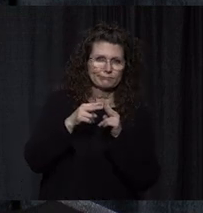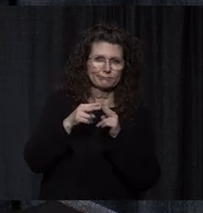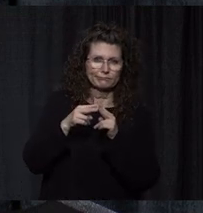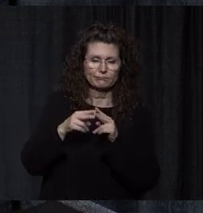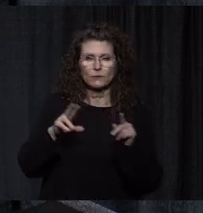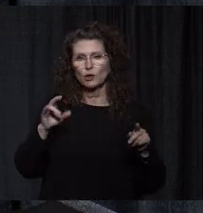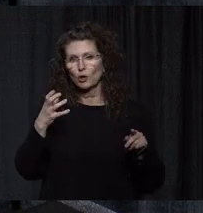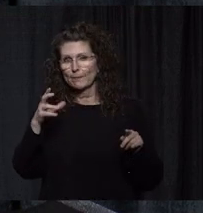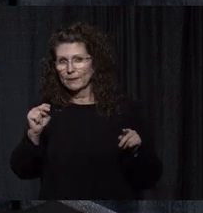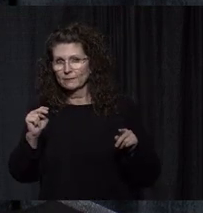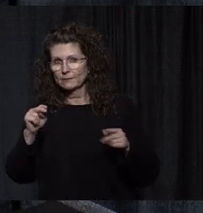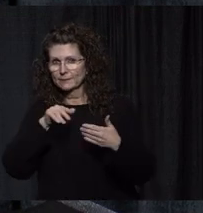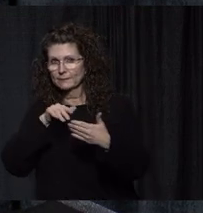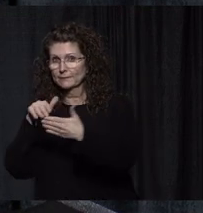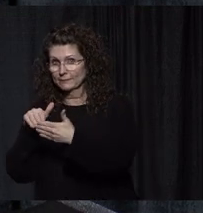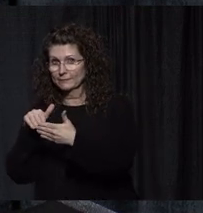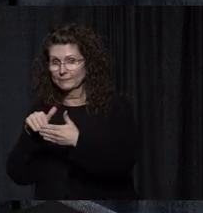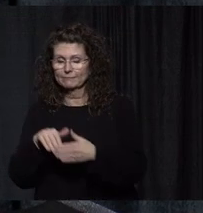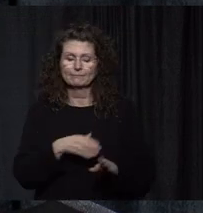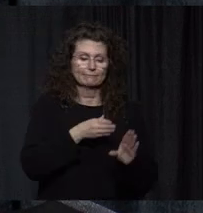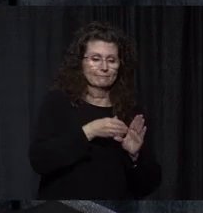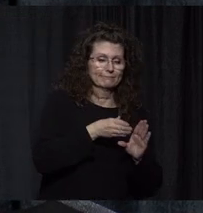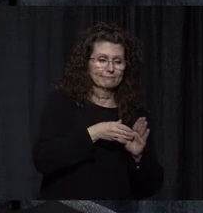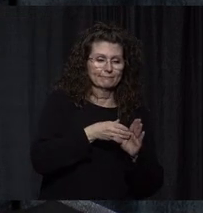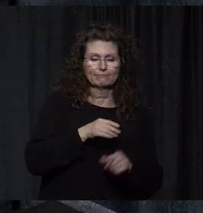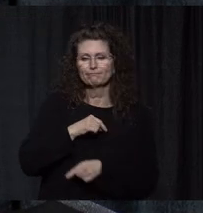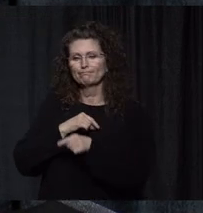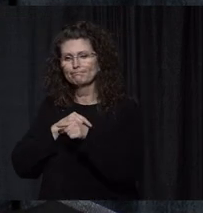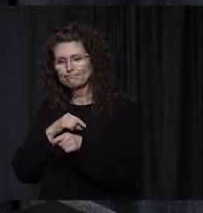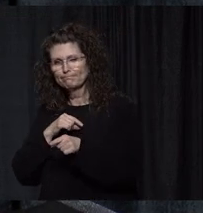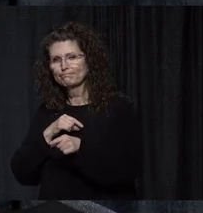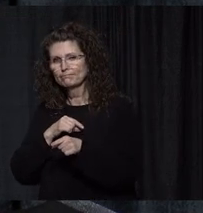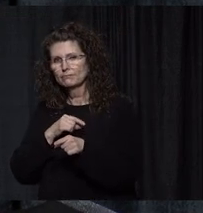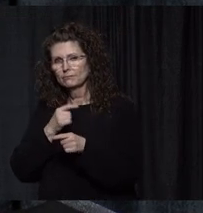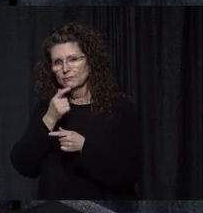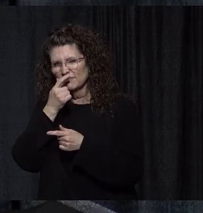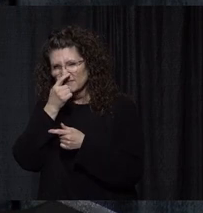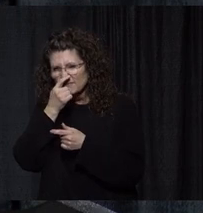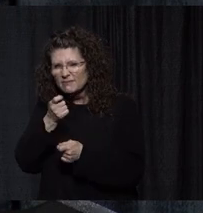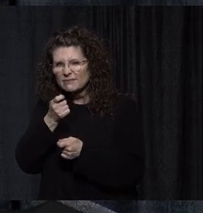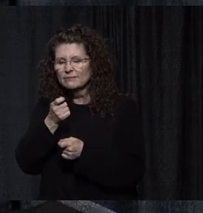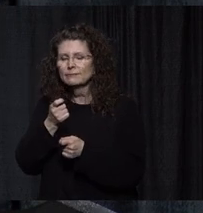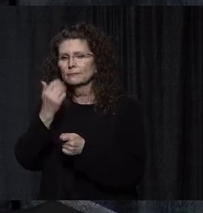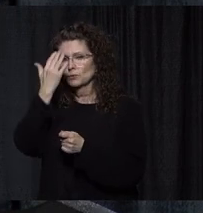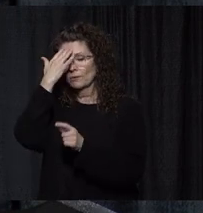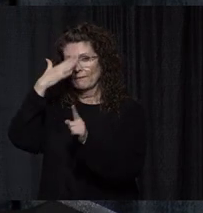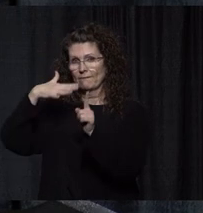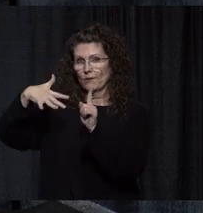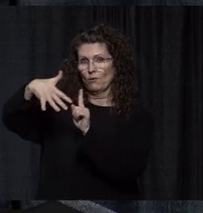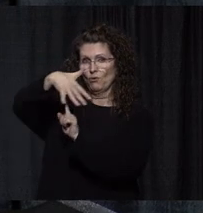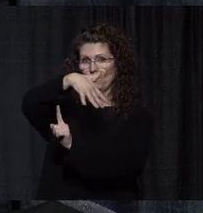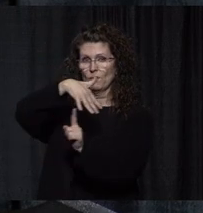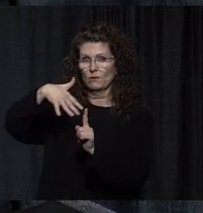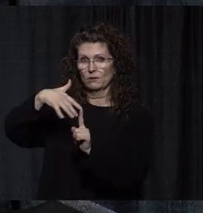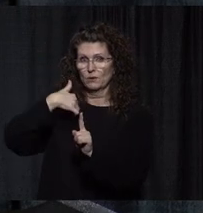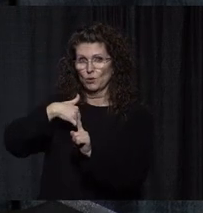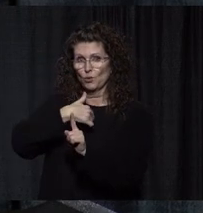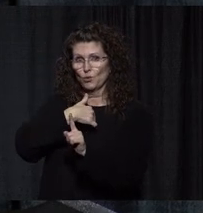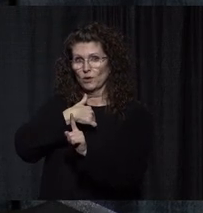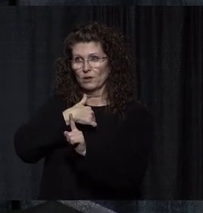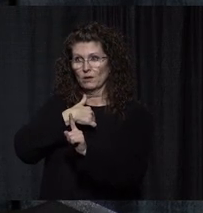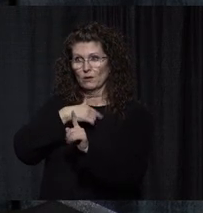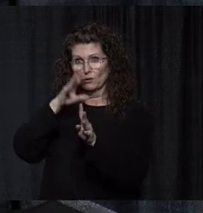in urban studies because I was particularly interested in the environments that we deliberately